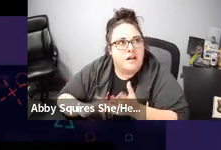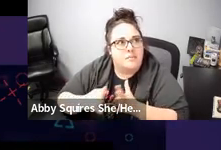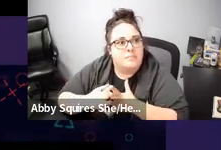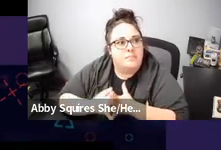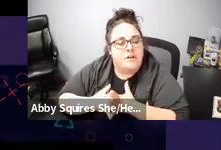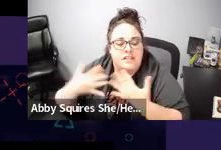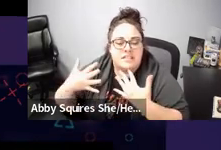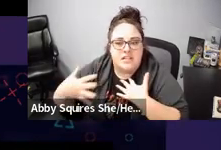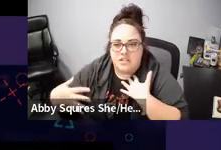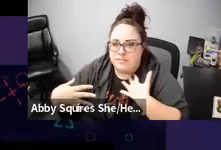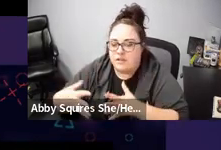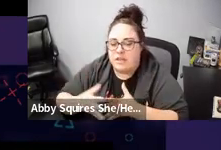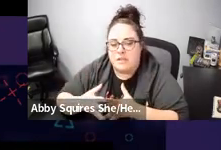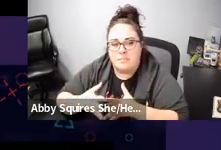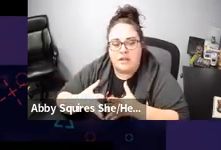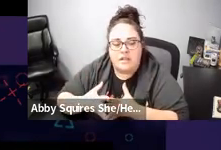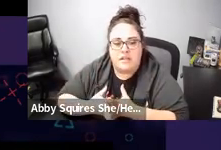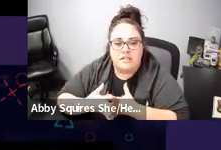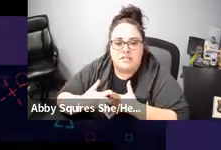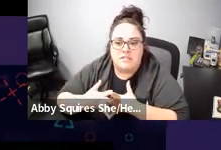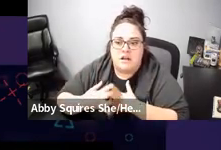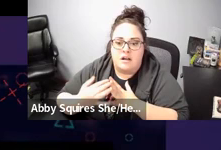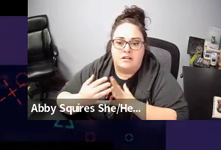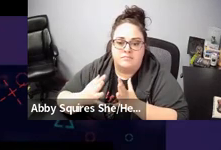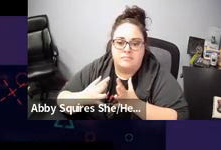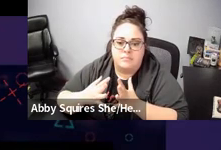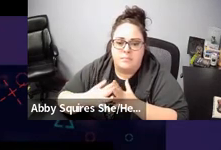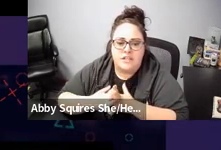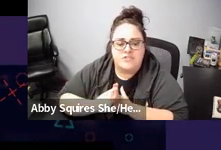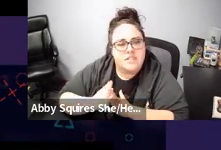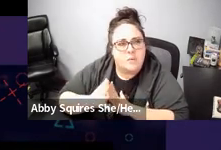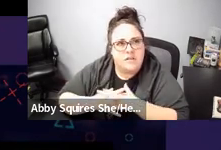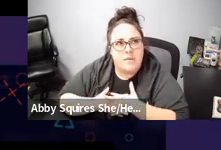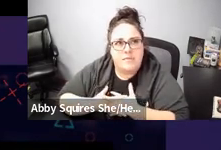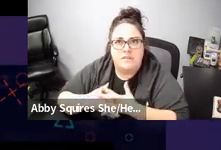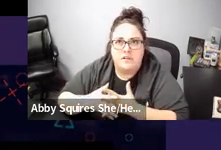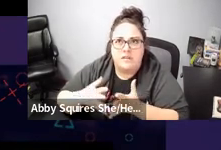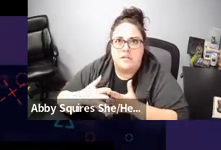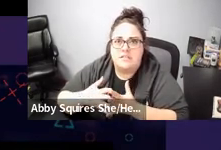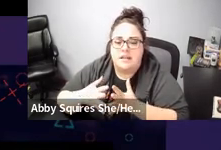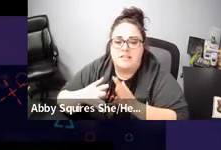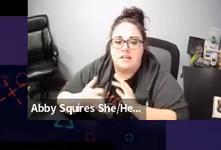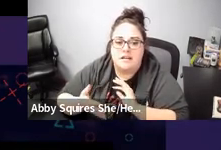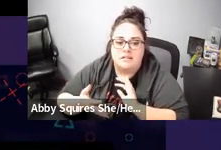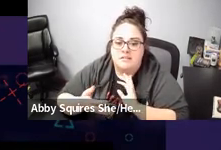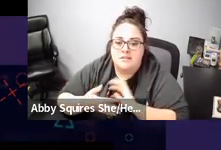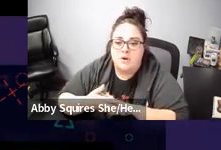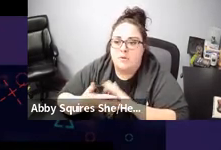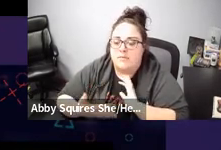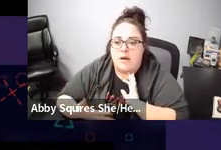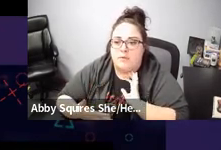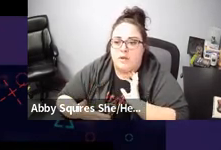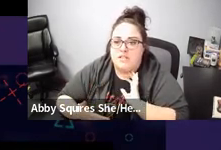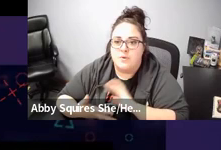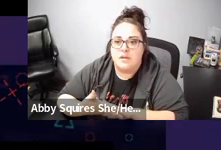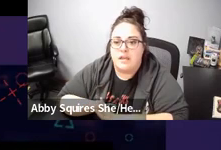there's a book, it's not just about gaming, but it is book by Teresa Wilcombe, I believe her name is, and it's a whole